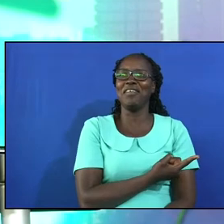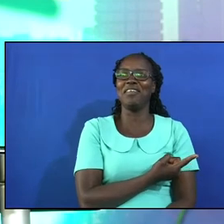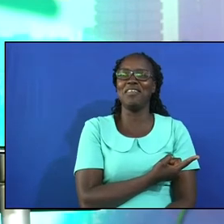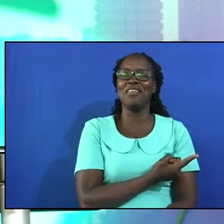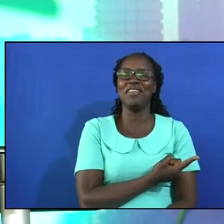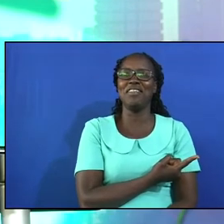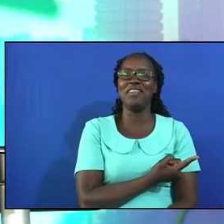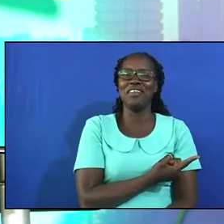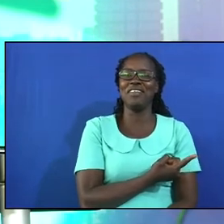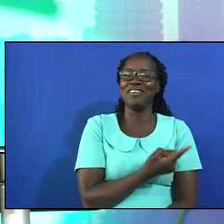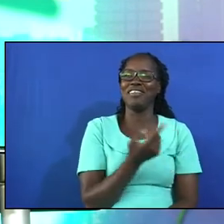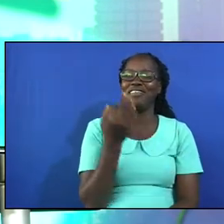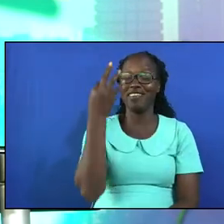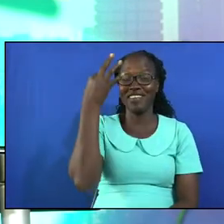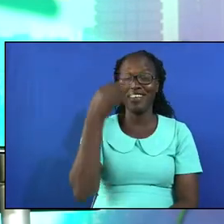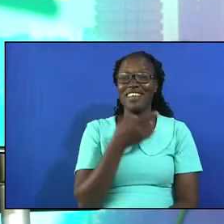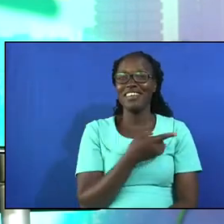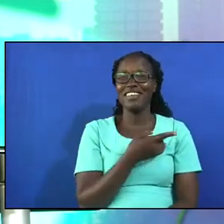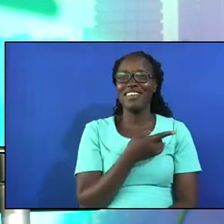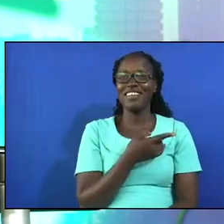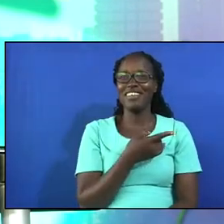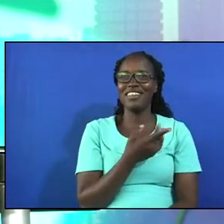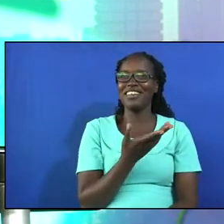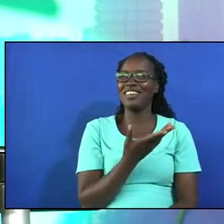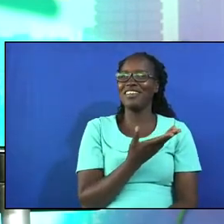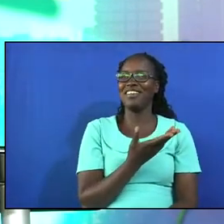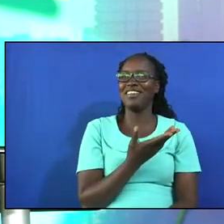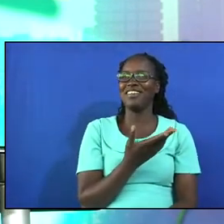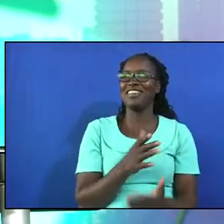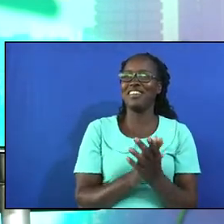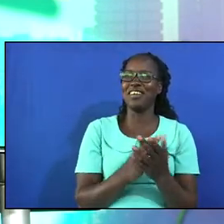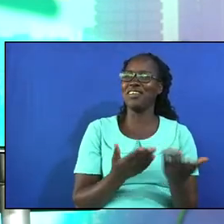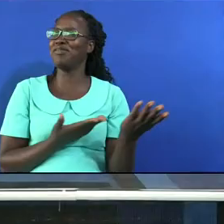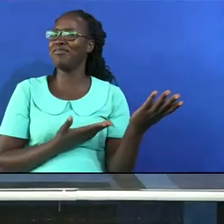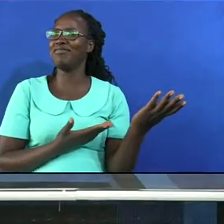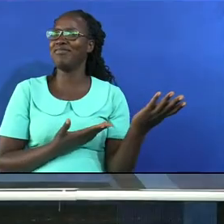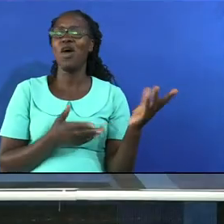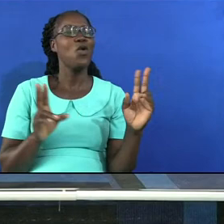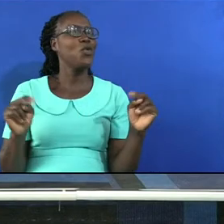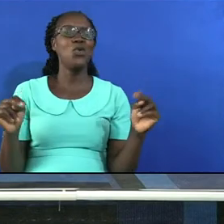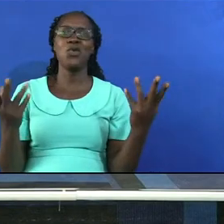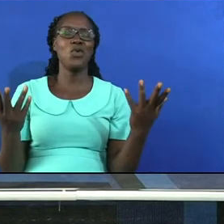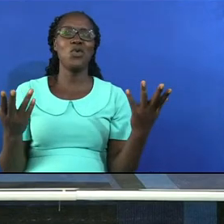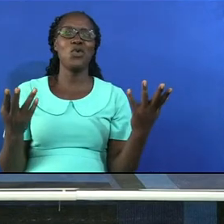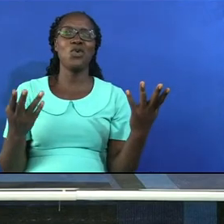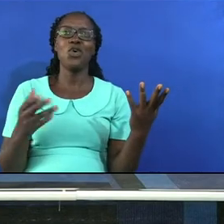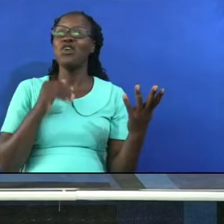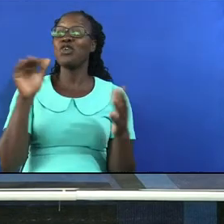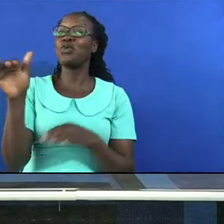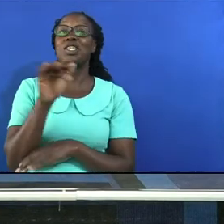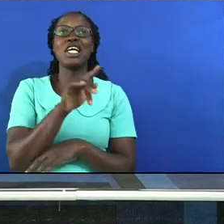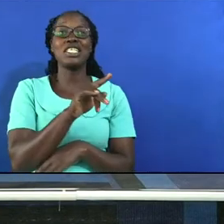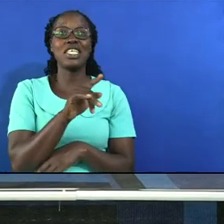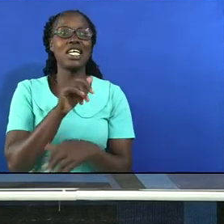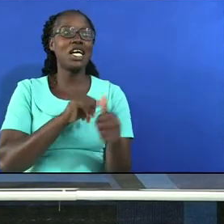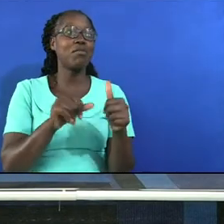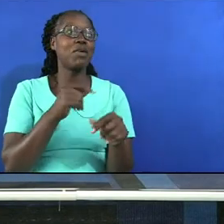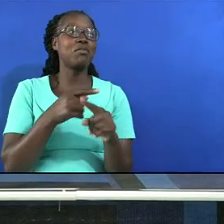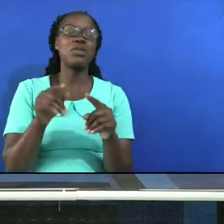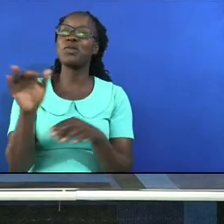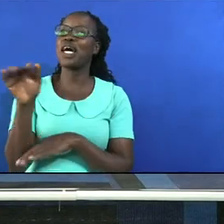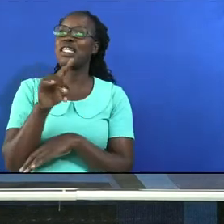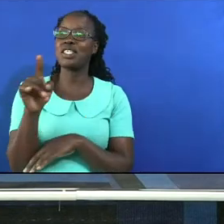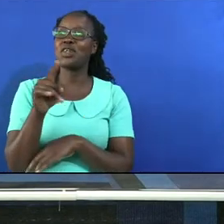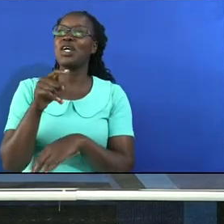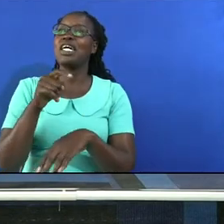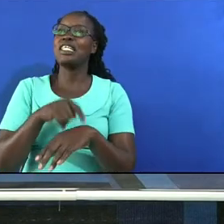I am okay. I am okay being single. No, that's not what we are asking about. We are asking